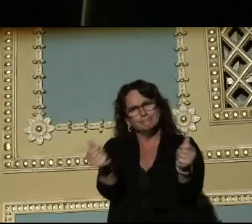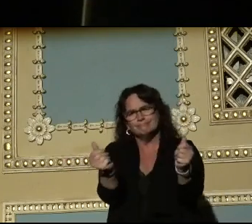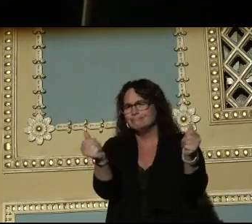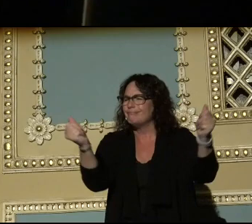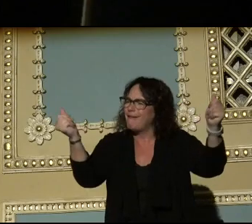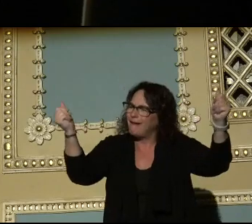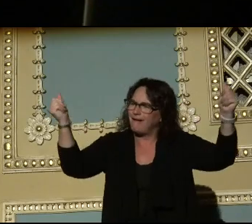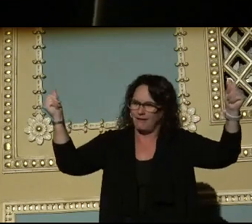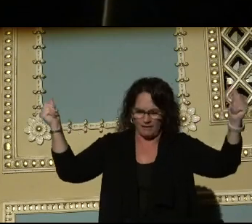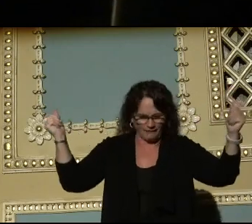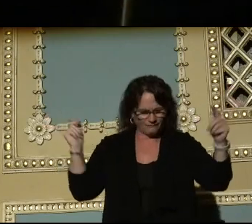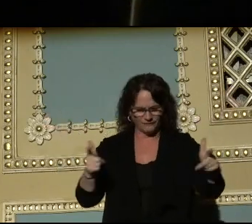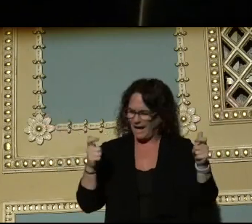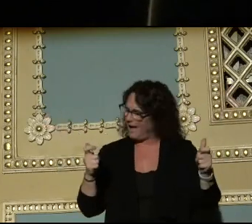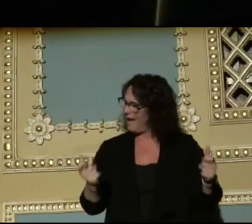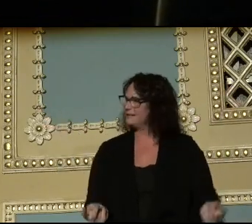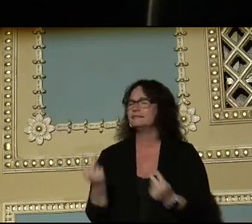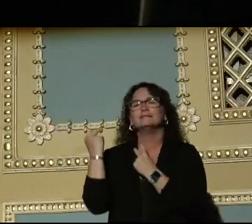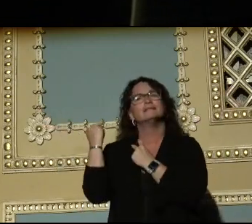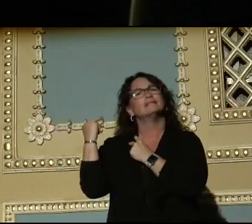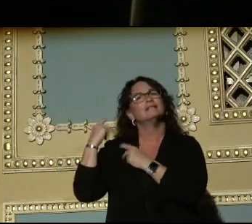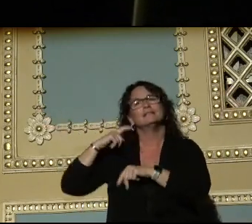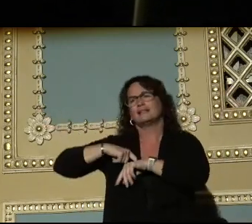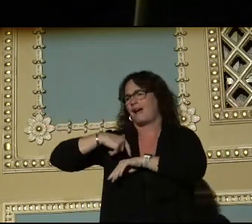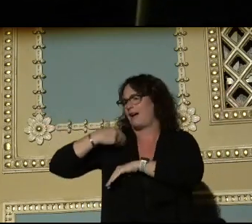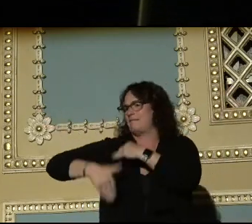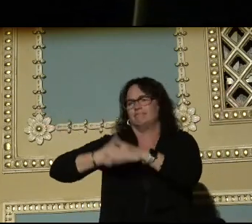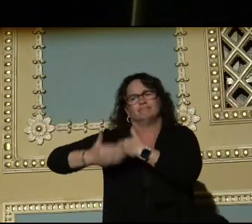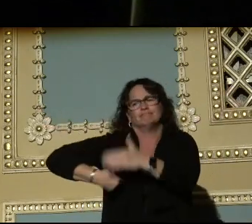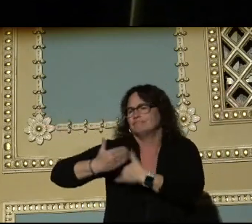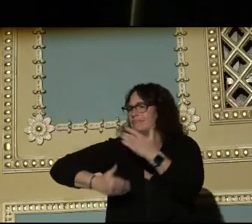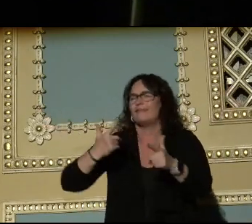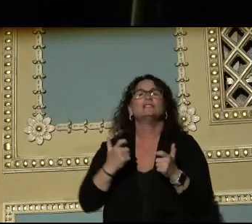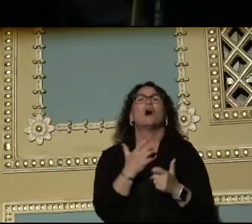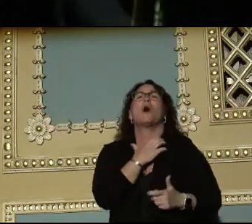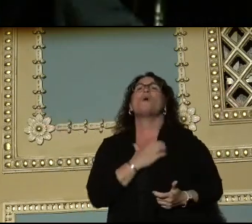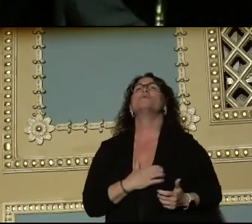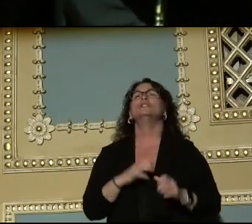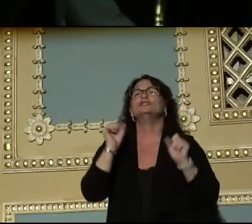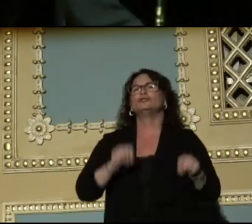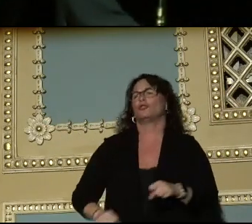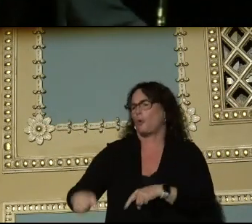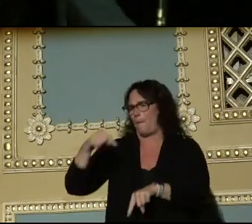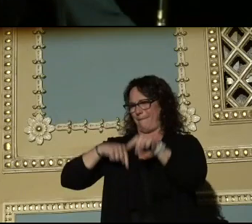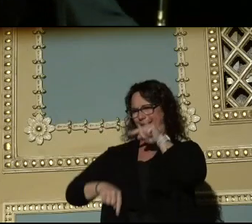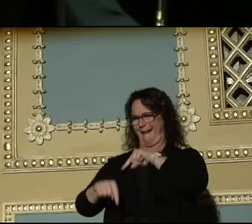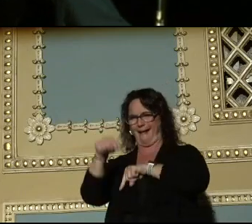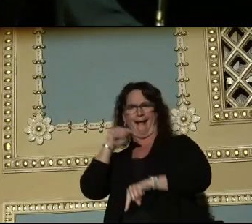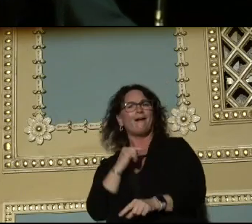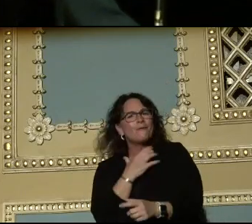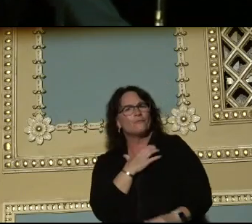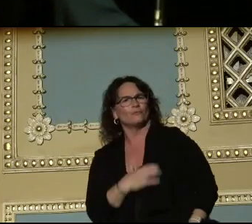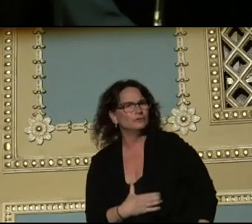I wish those days could come back once more. Why did those days